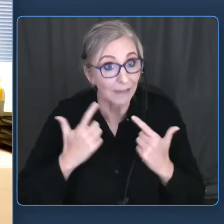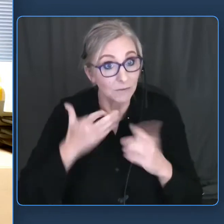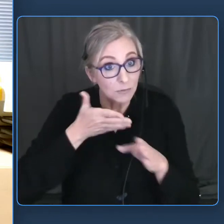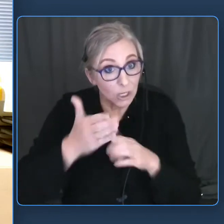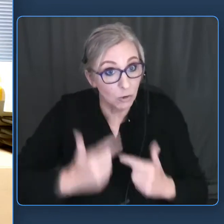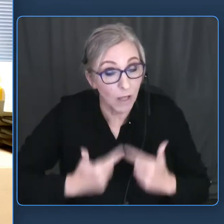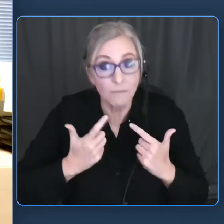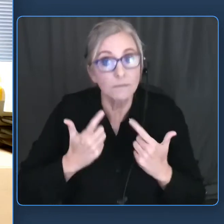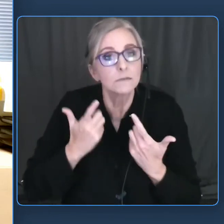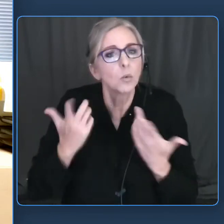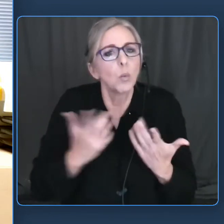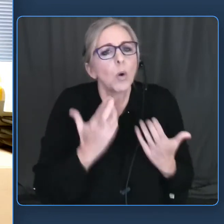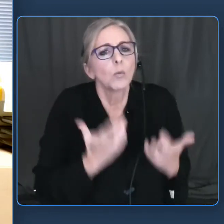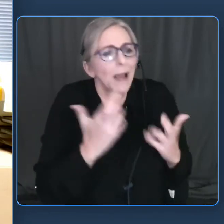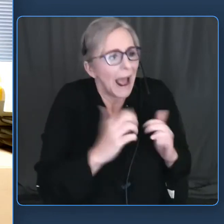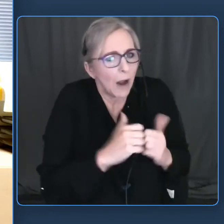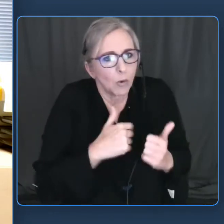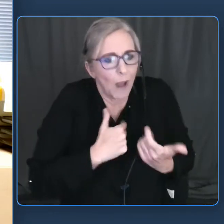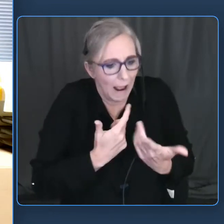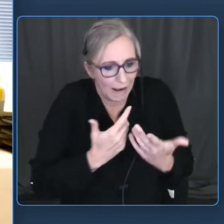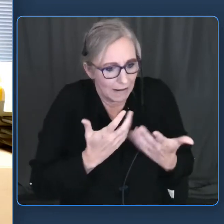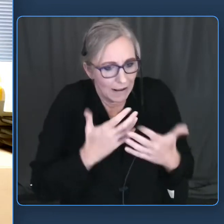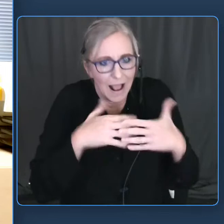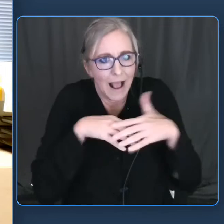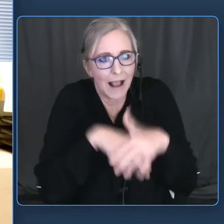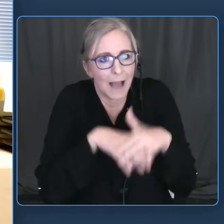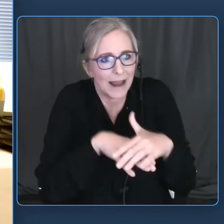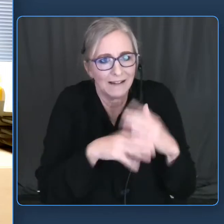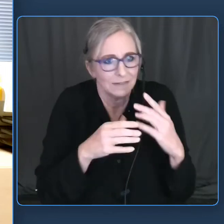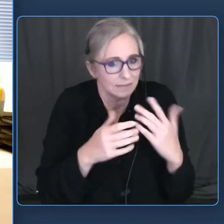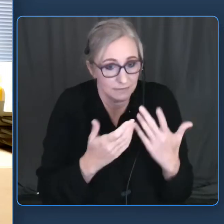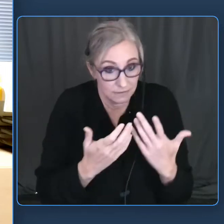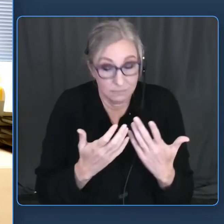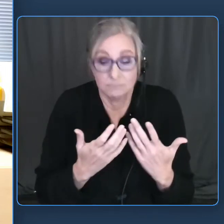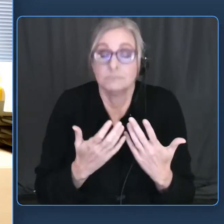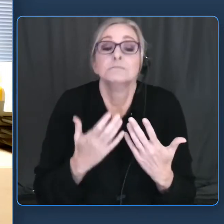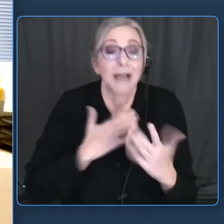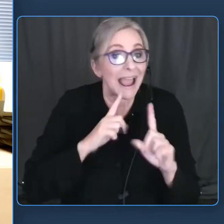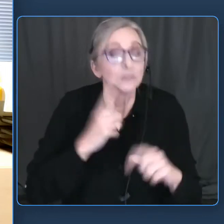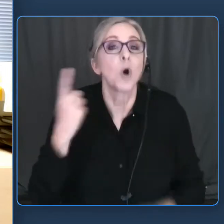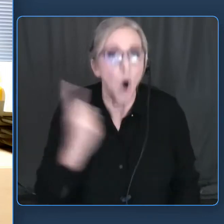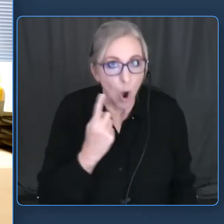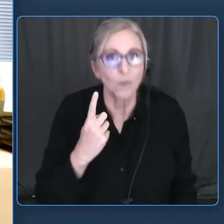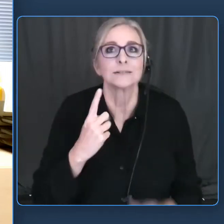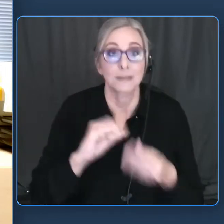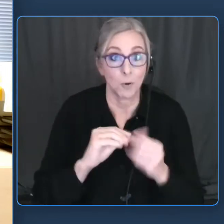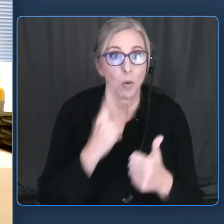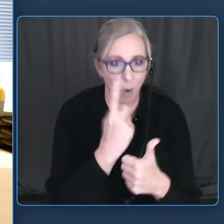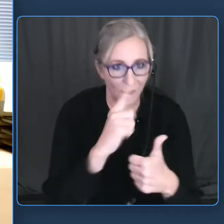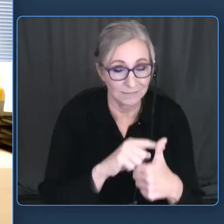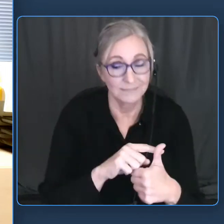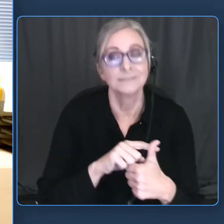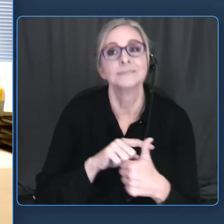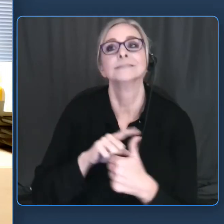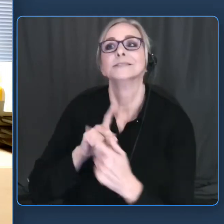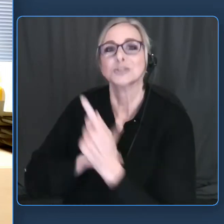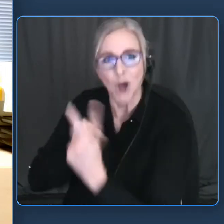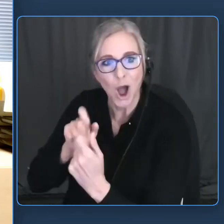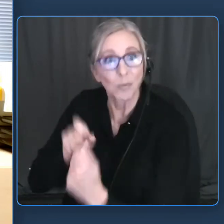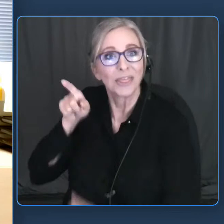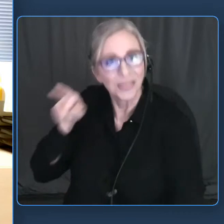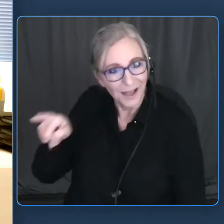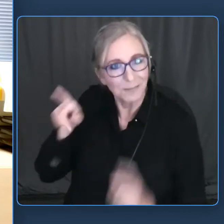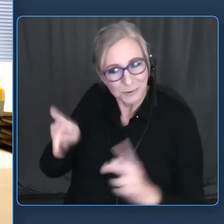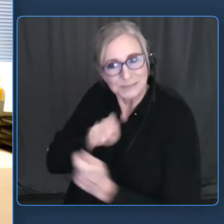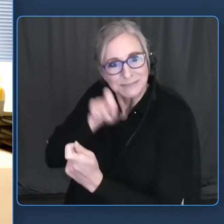What can you tell me? How do I accommodate best? My answer is always first, go talk